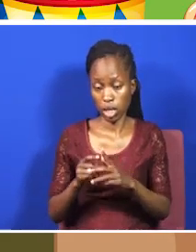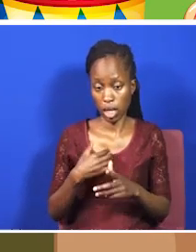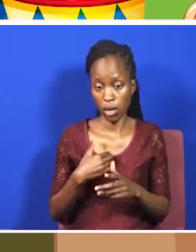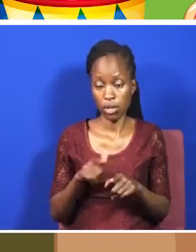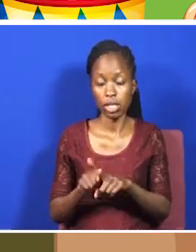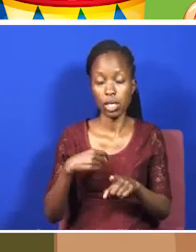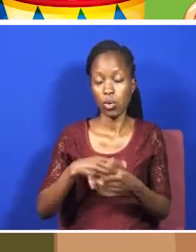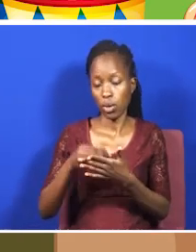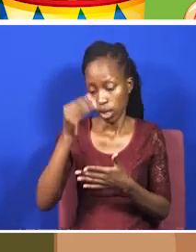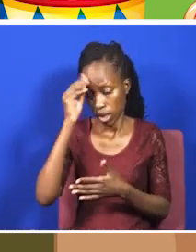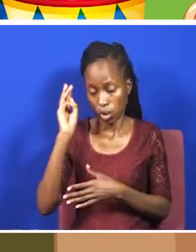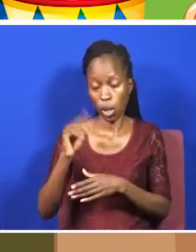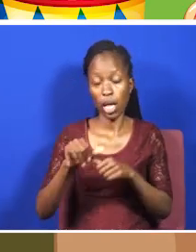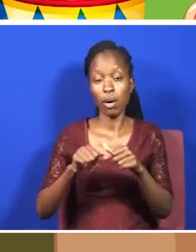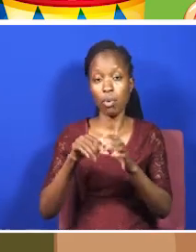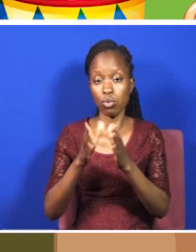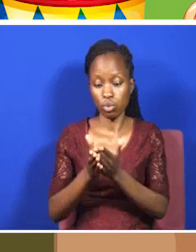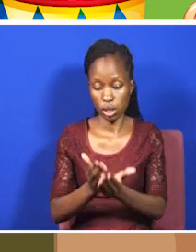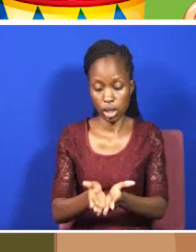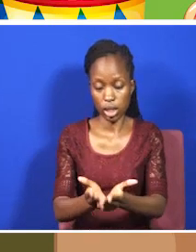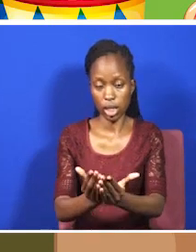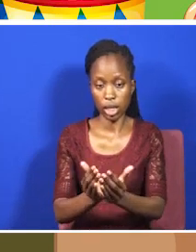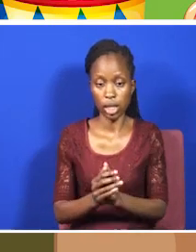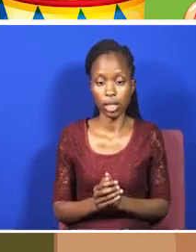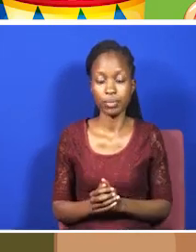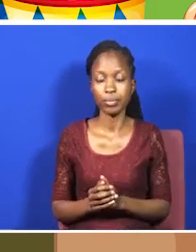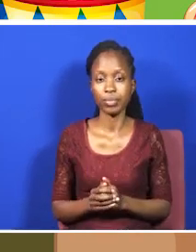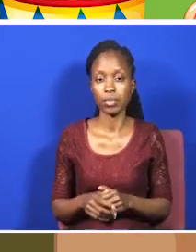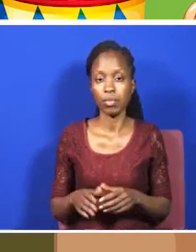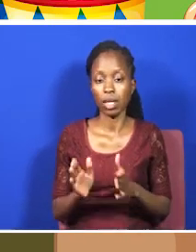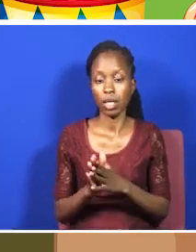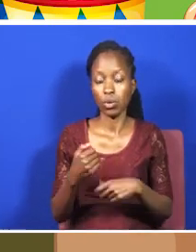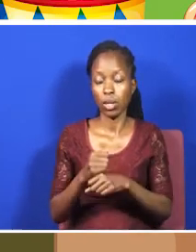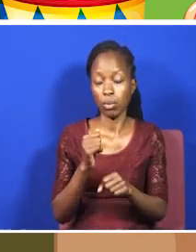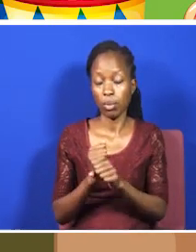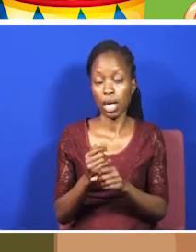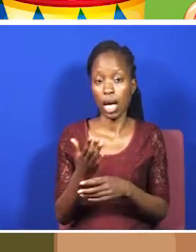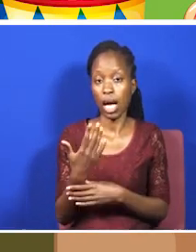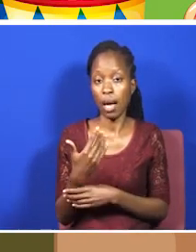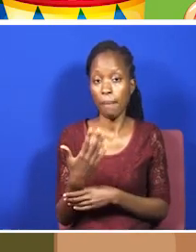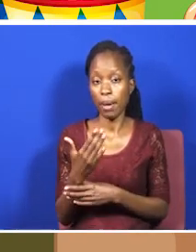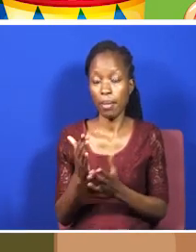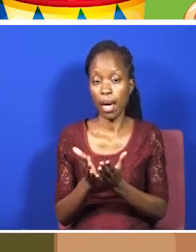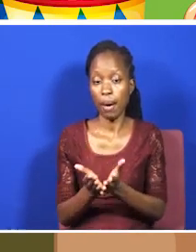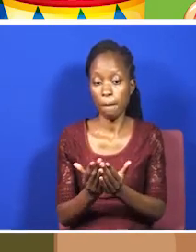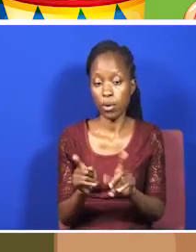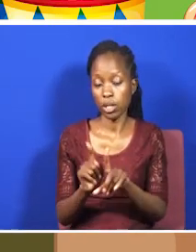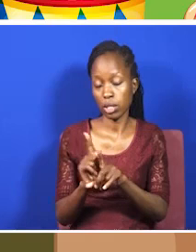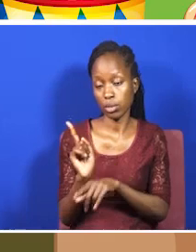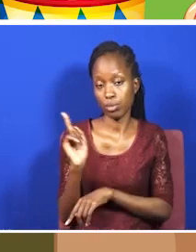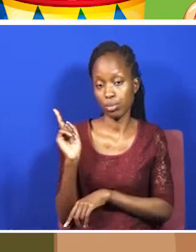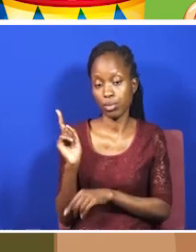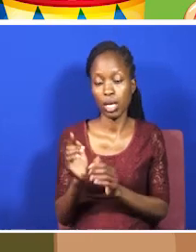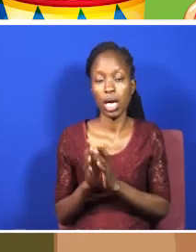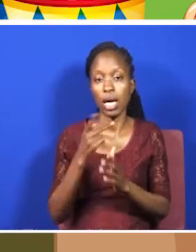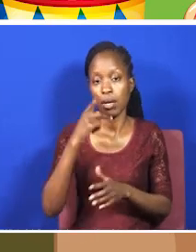new series that we have begun today, we will be learning about sailing. And so we will make a